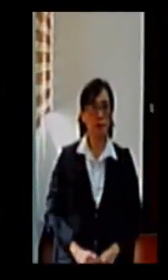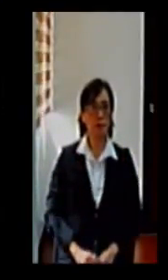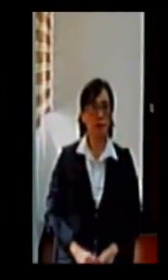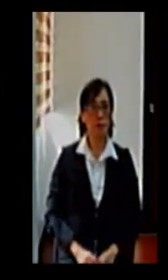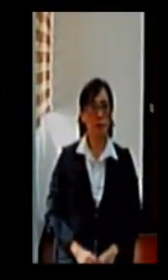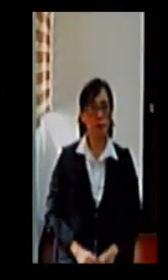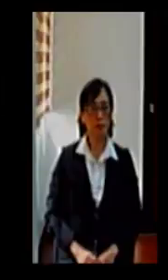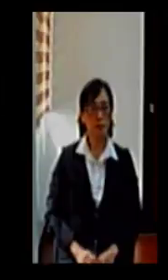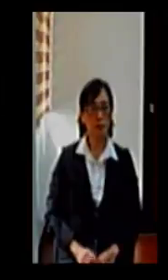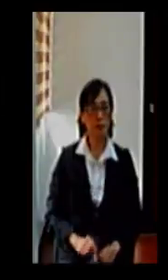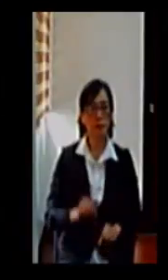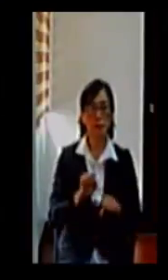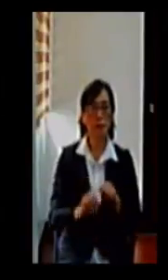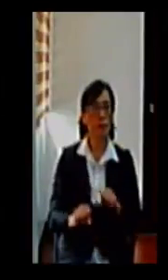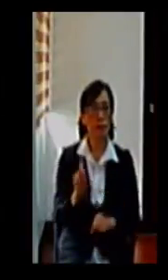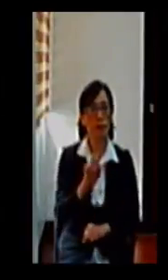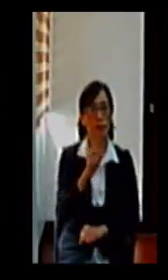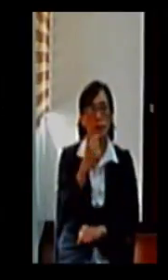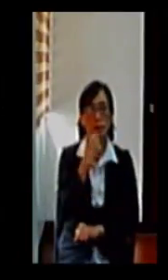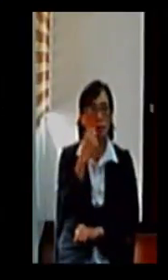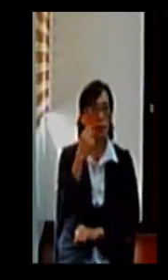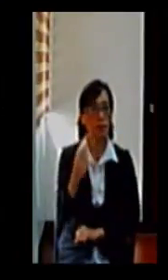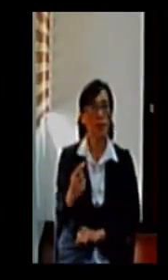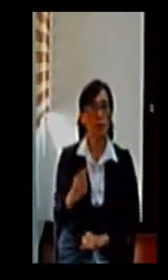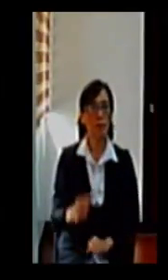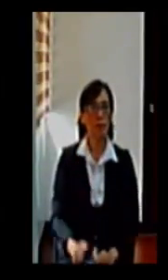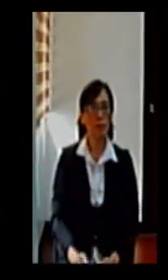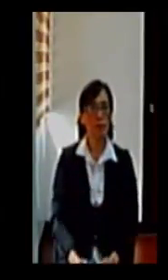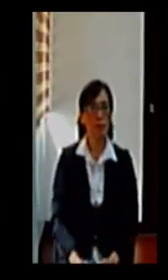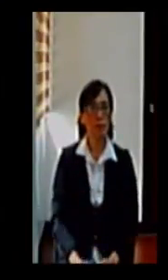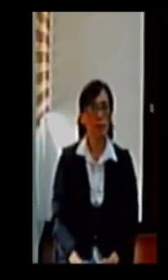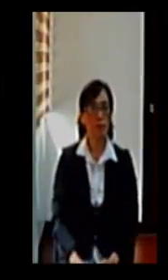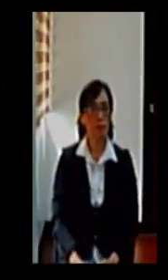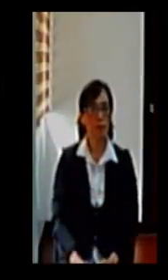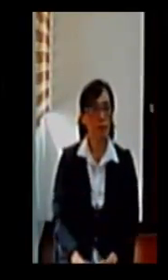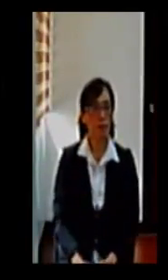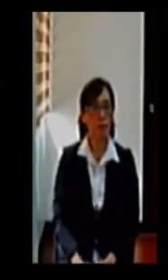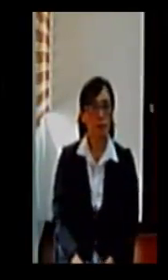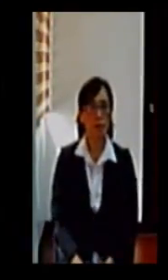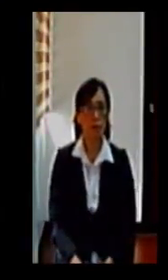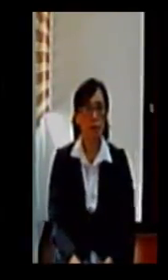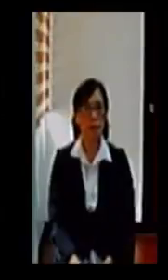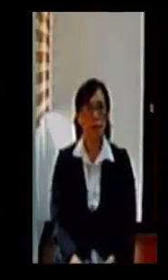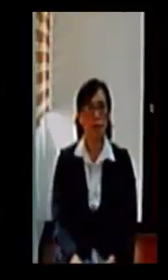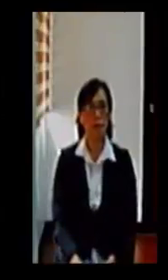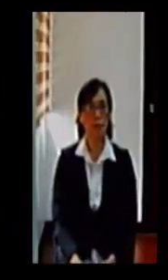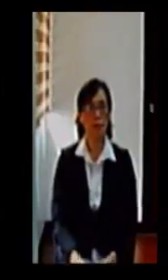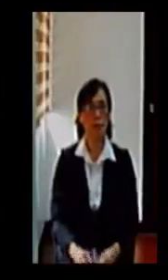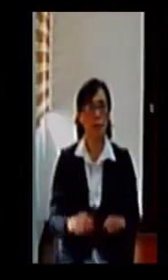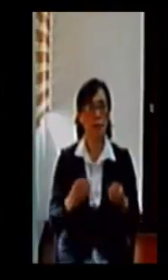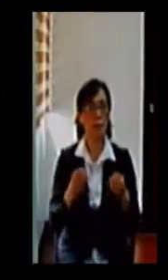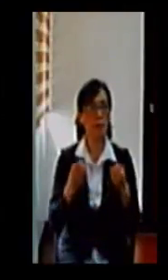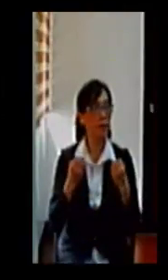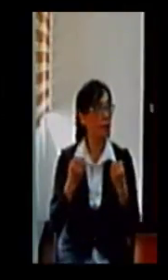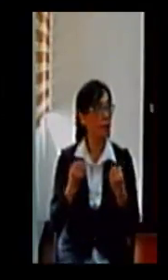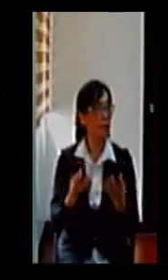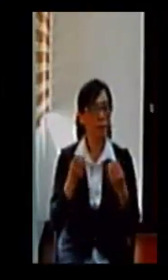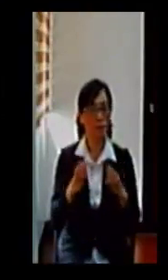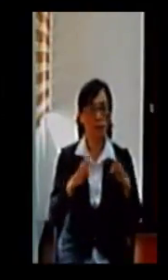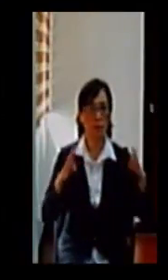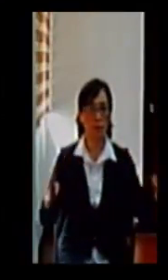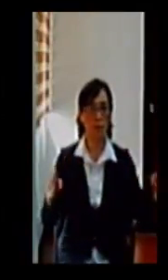So what you're saying is that for the Philippines, a lot of majority of our, the biggest